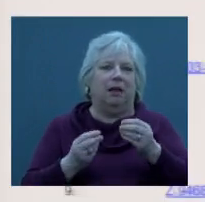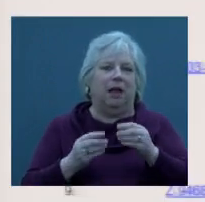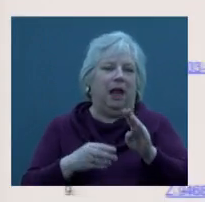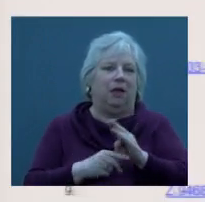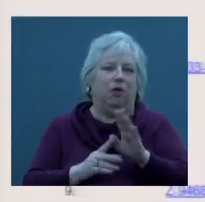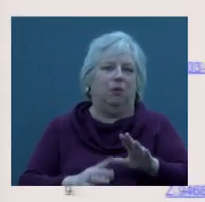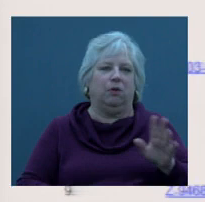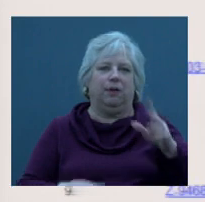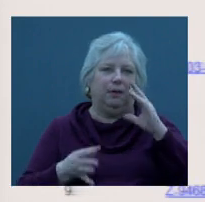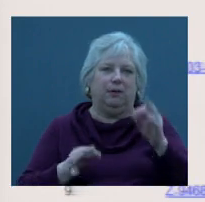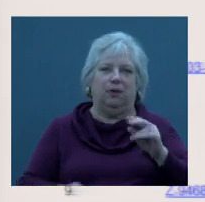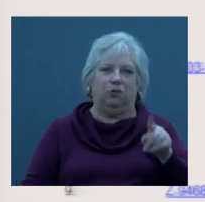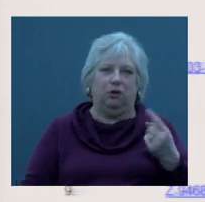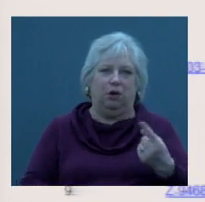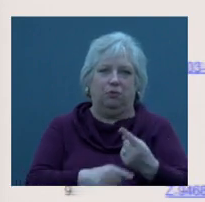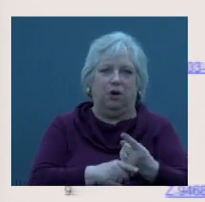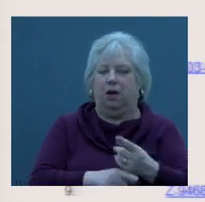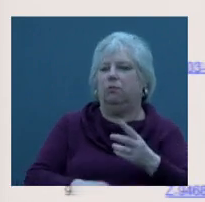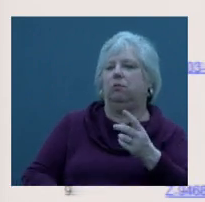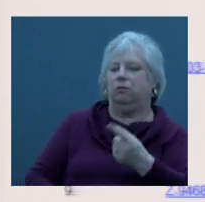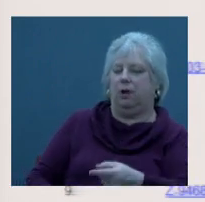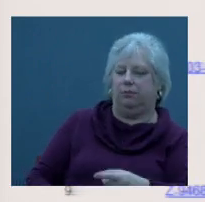landowner. Yes. Right. Okay.